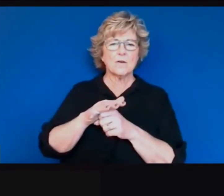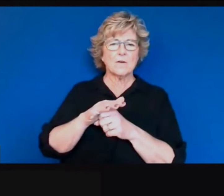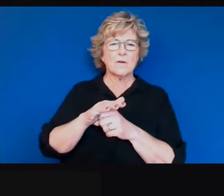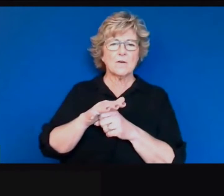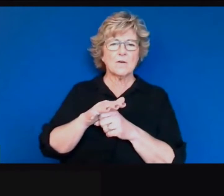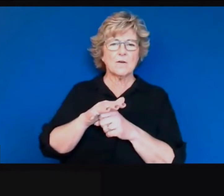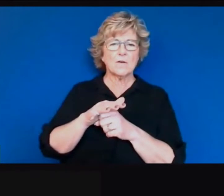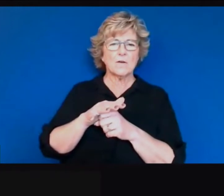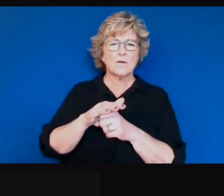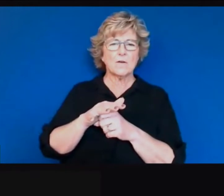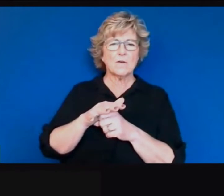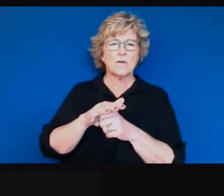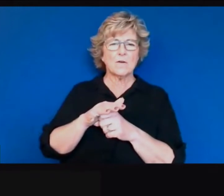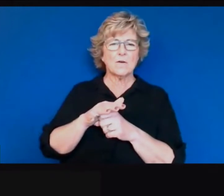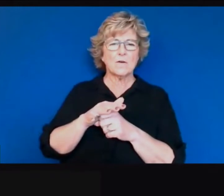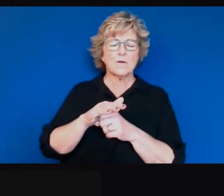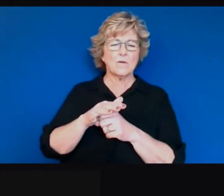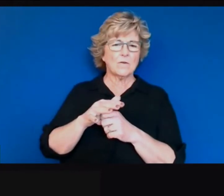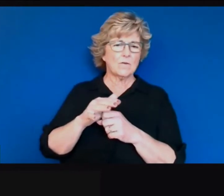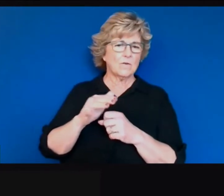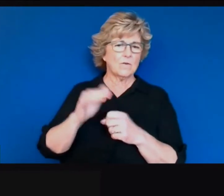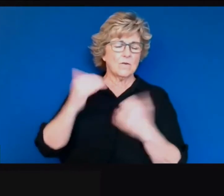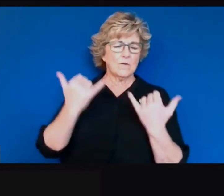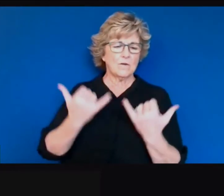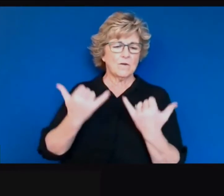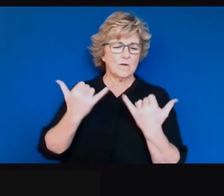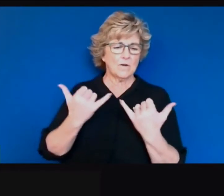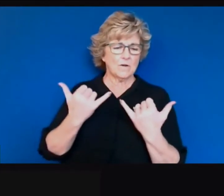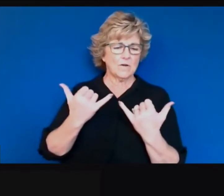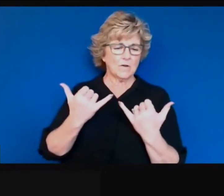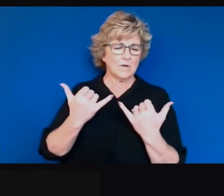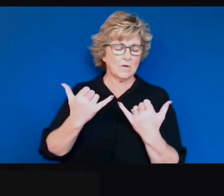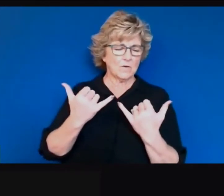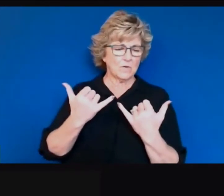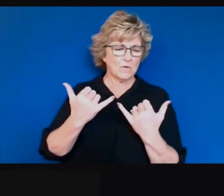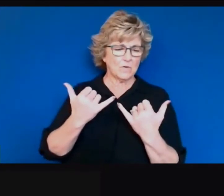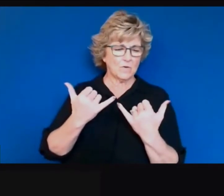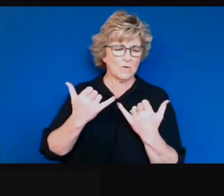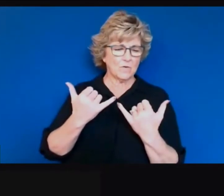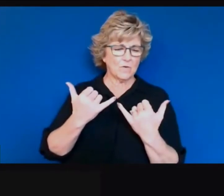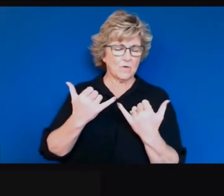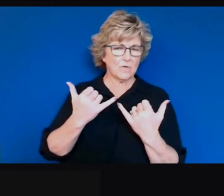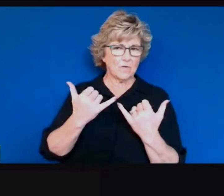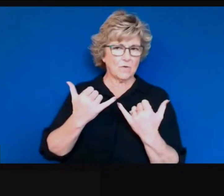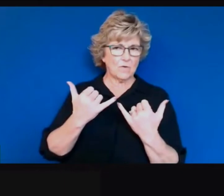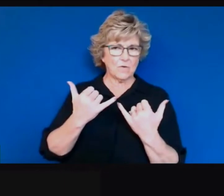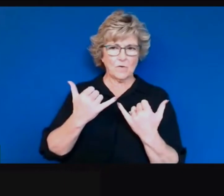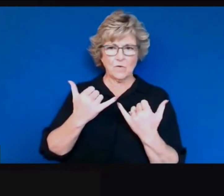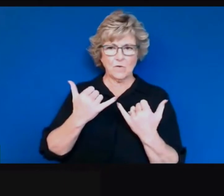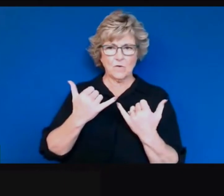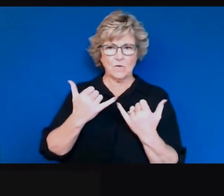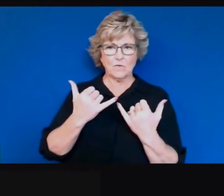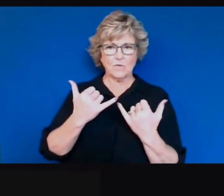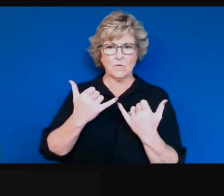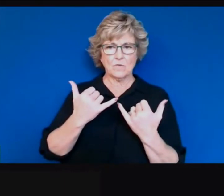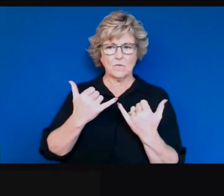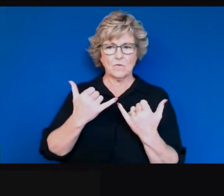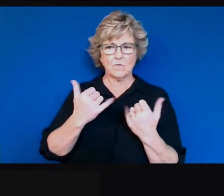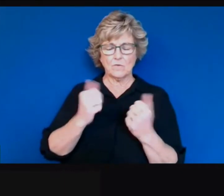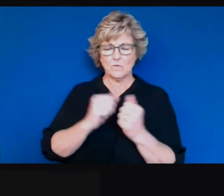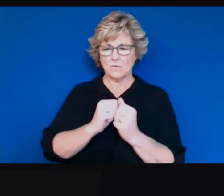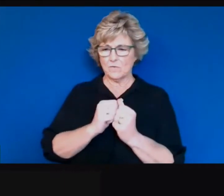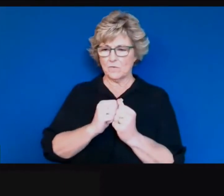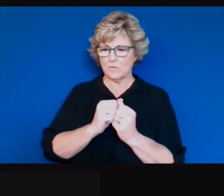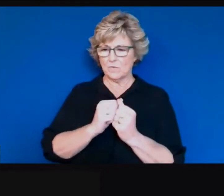rested with county public health departments. And when it came to testing, there were really spotty, a